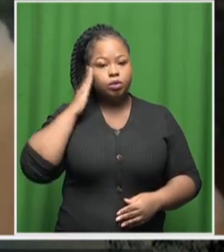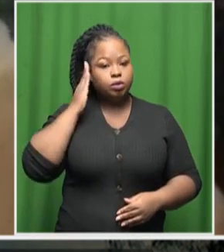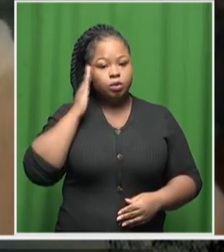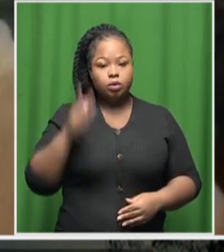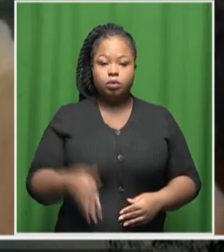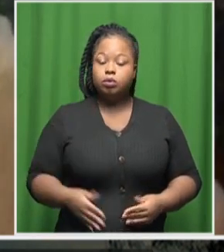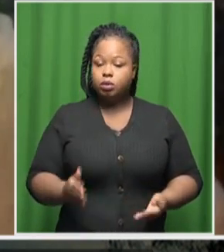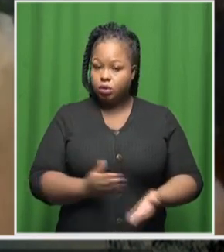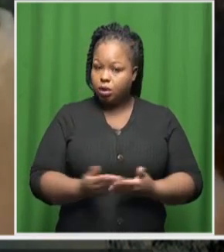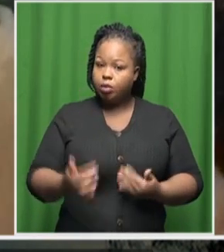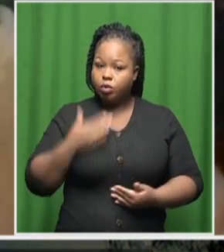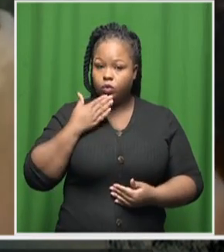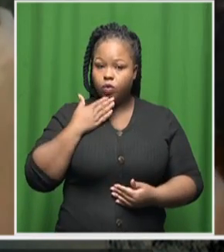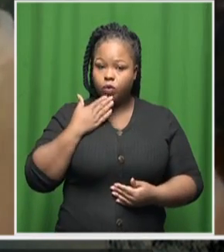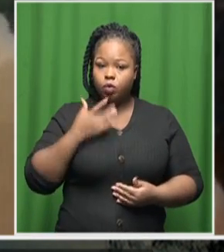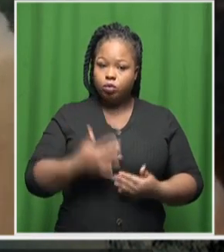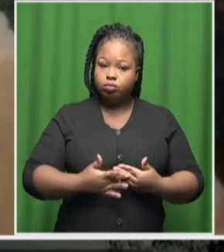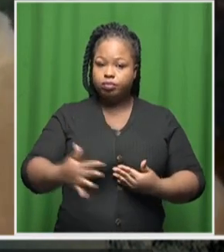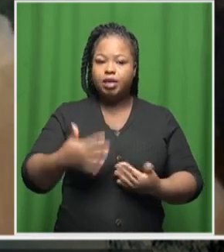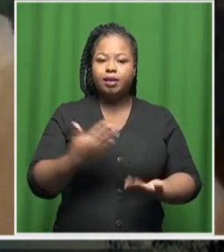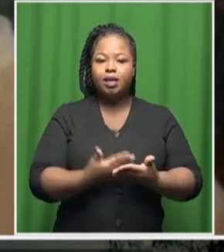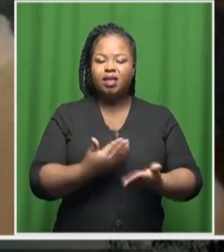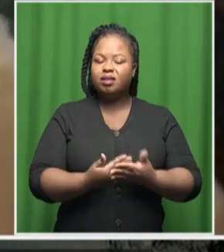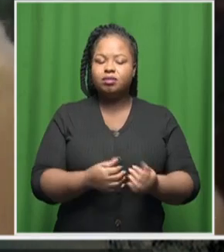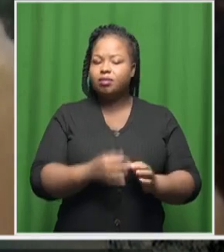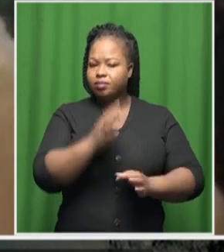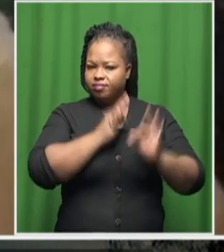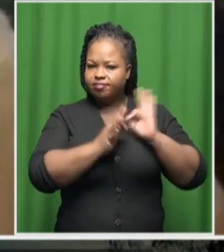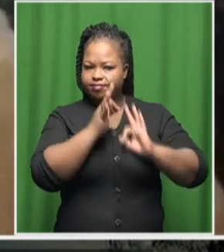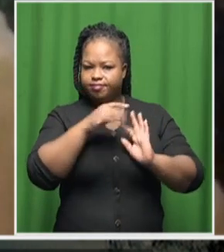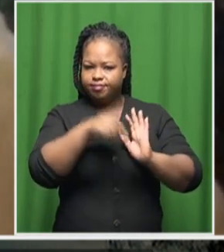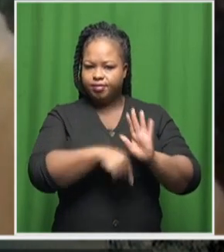value chain? Talk to us a little bit more about that.